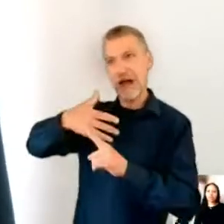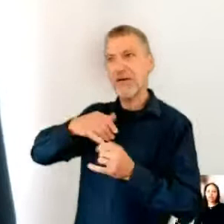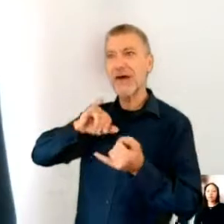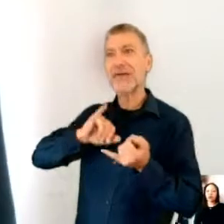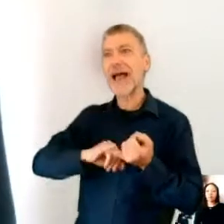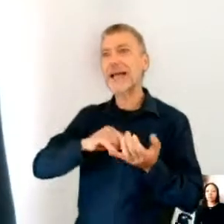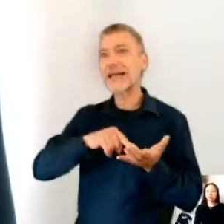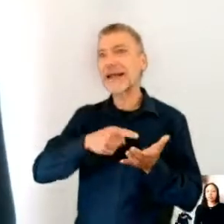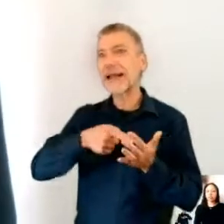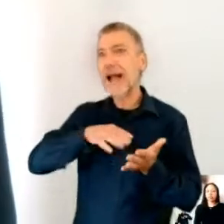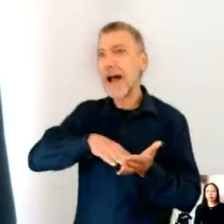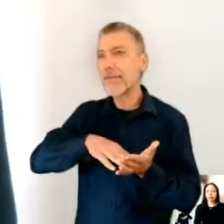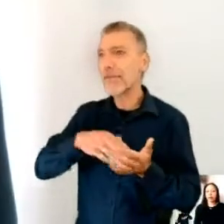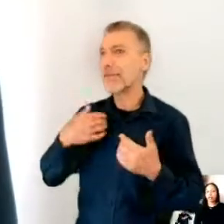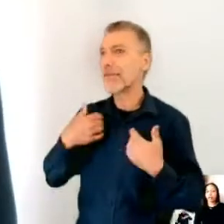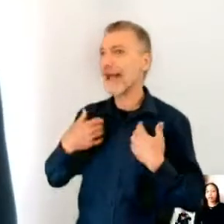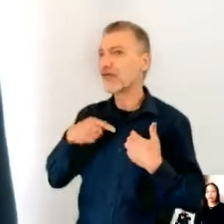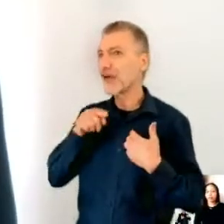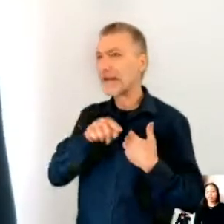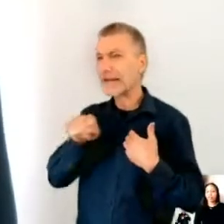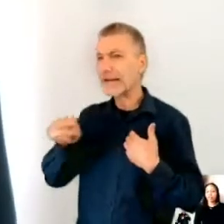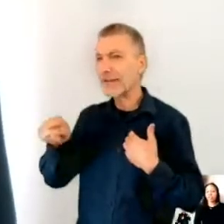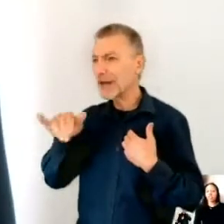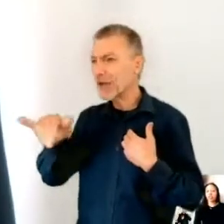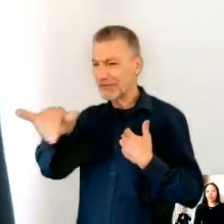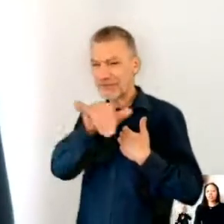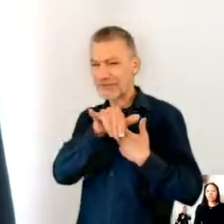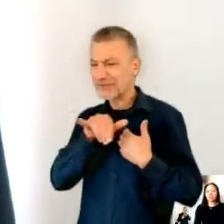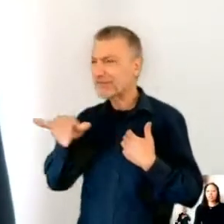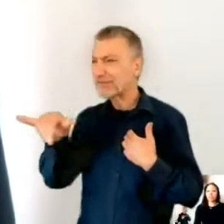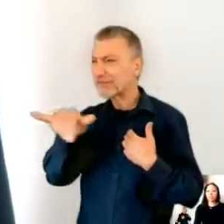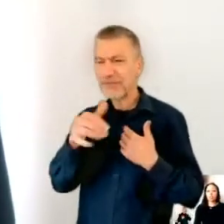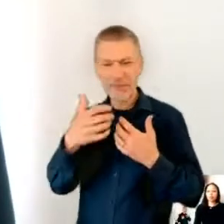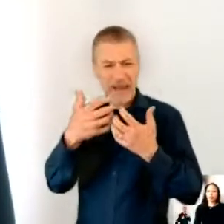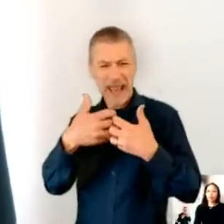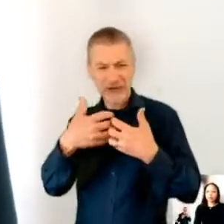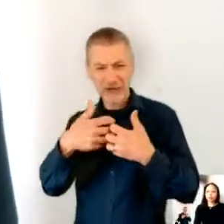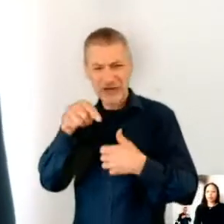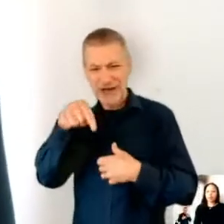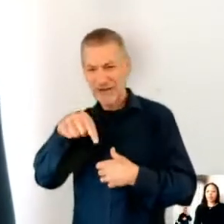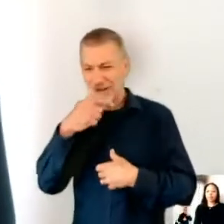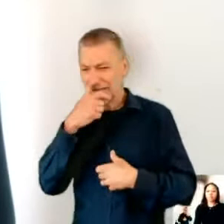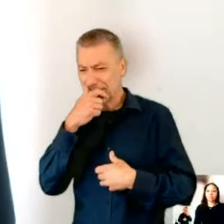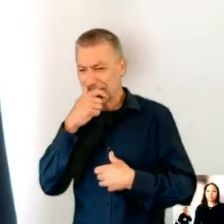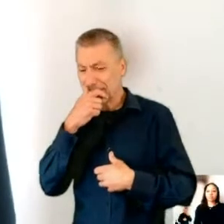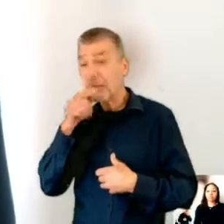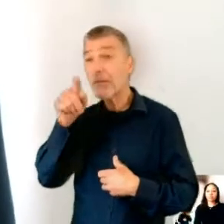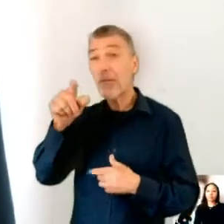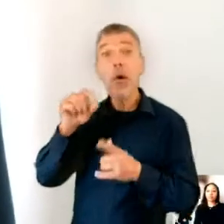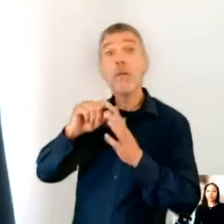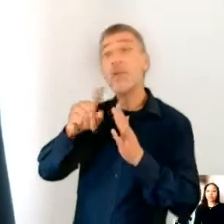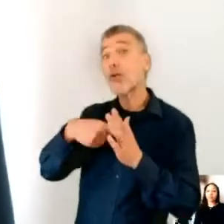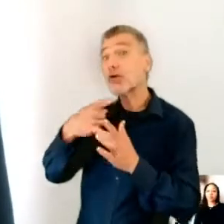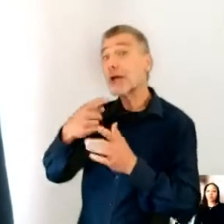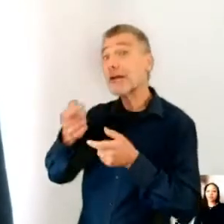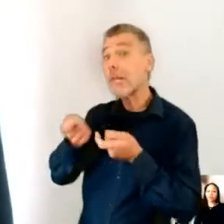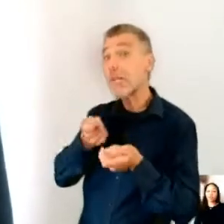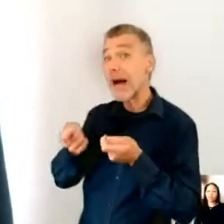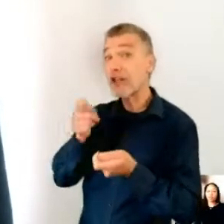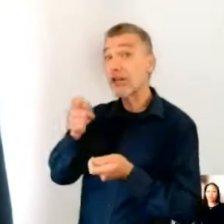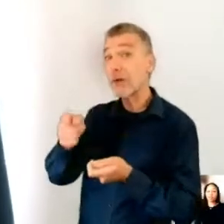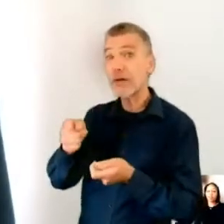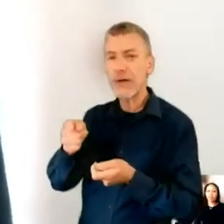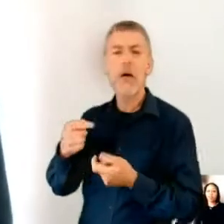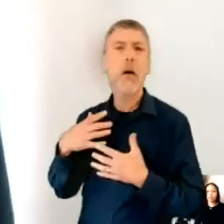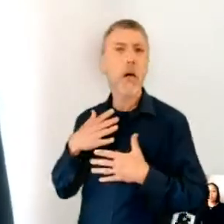interested me, but I wasn't too sure about actually doing the engineering side. So when I saw that project management was something that could be done, especially on